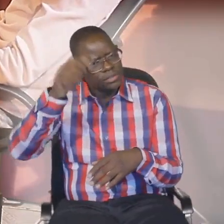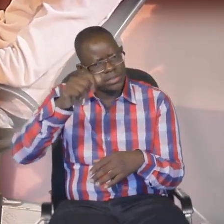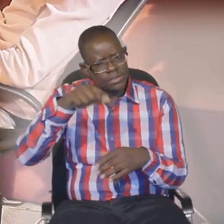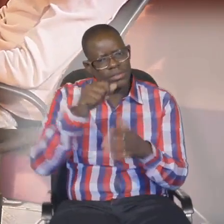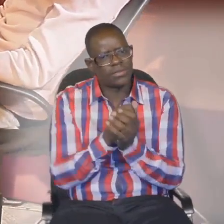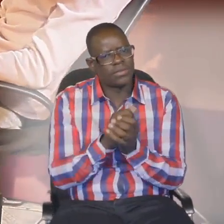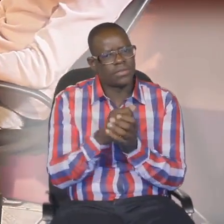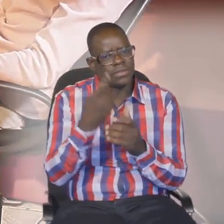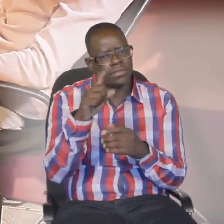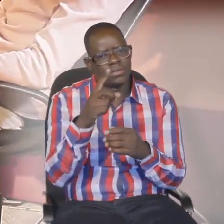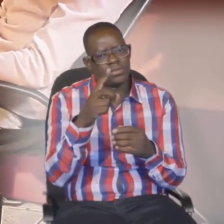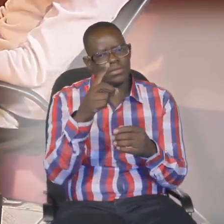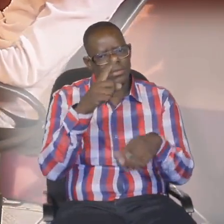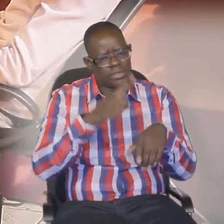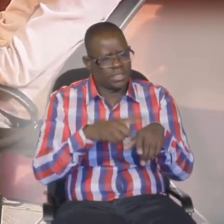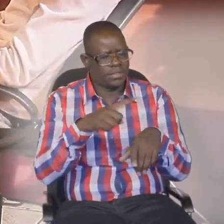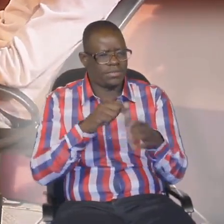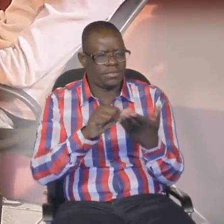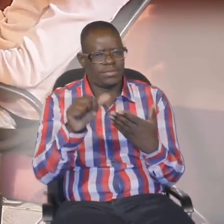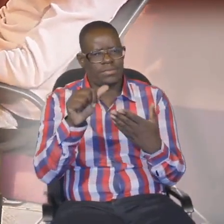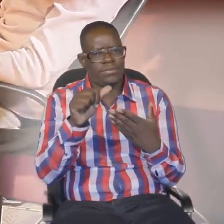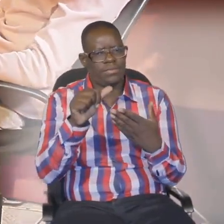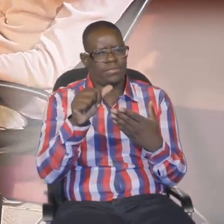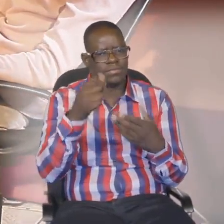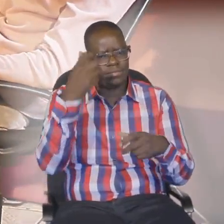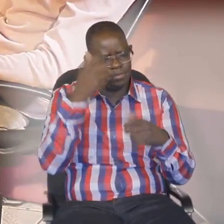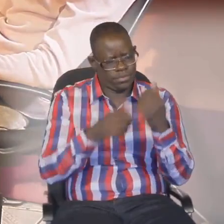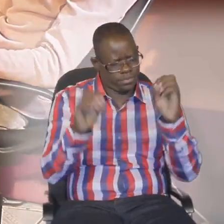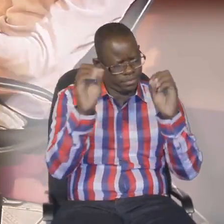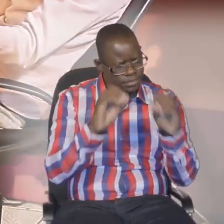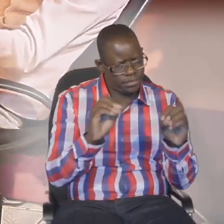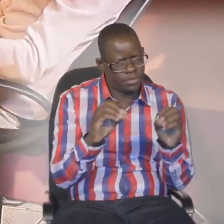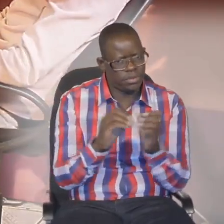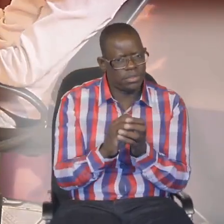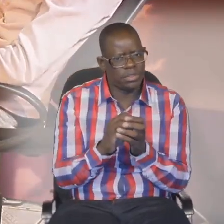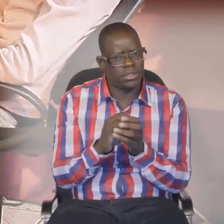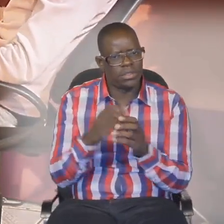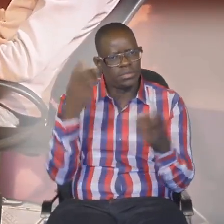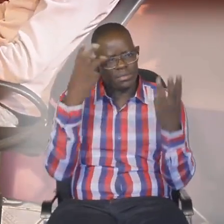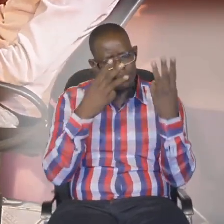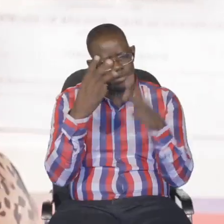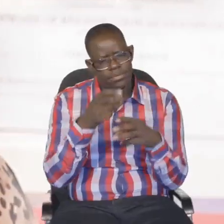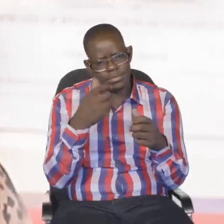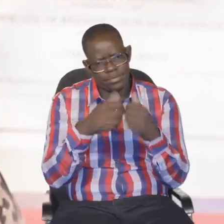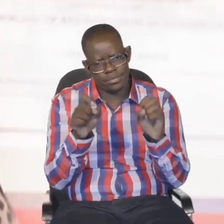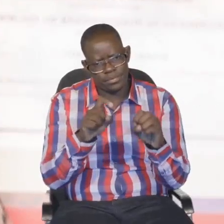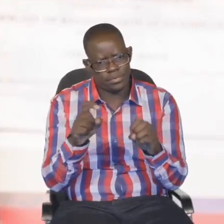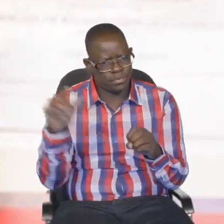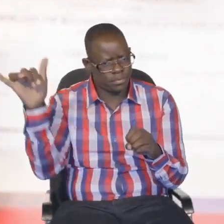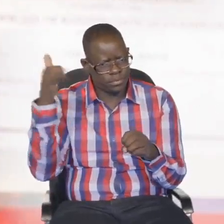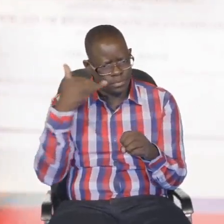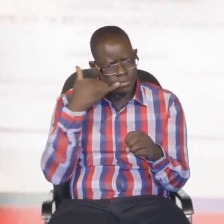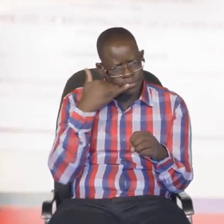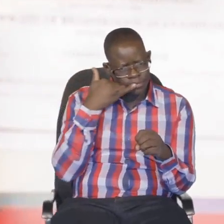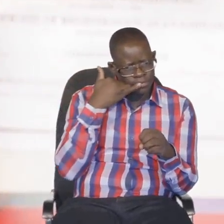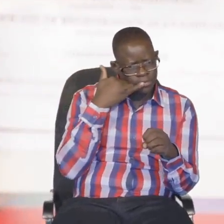they did. If only my clients could pay me in time, then I won't have so many problems. What's wrong, Aunt Sarah? Please tell us. I've had a phone call